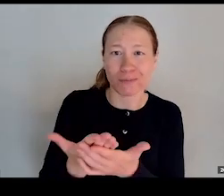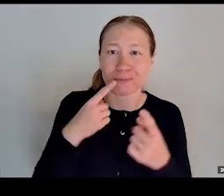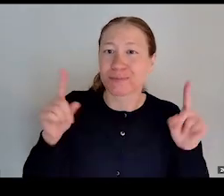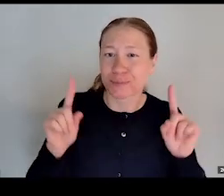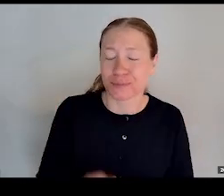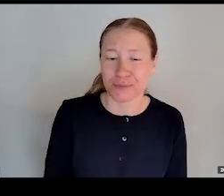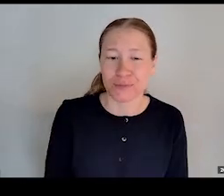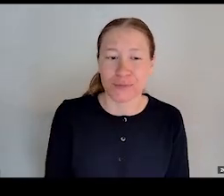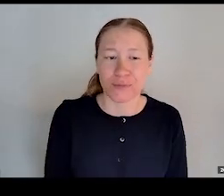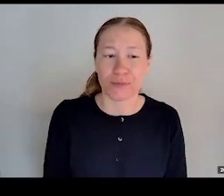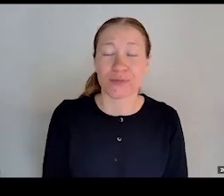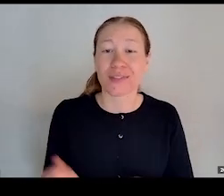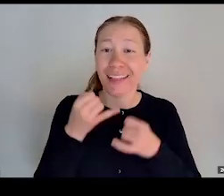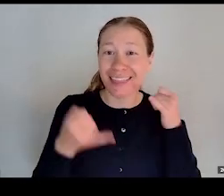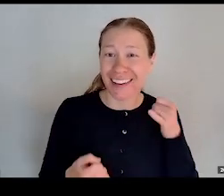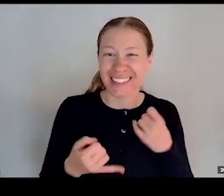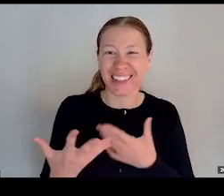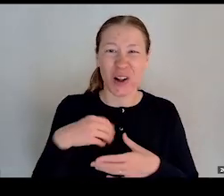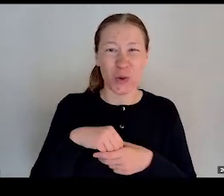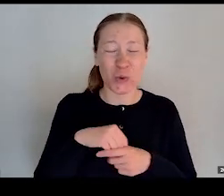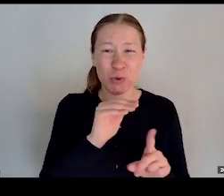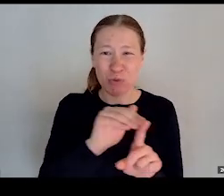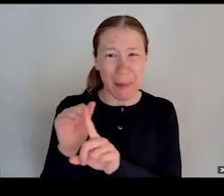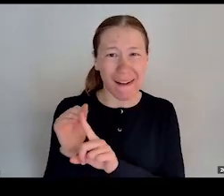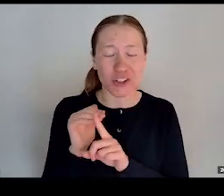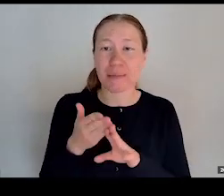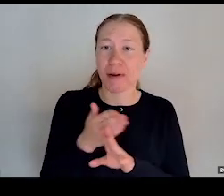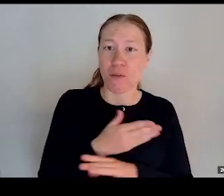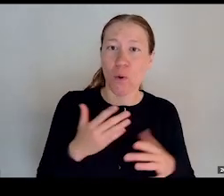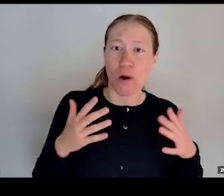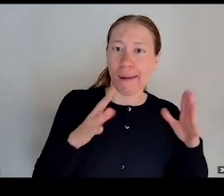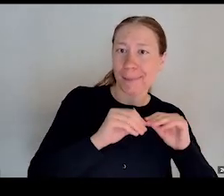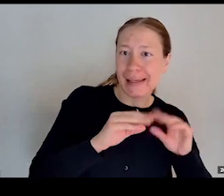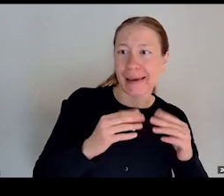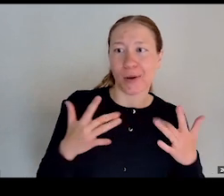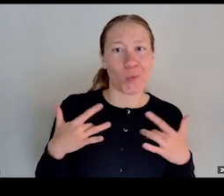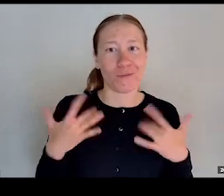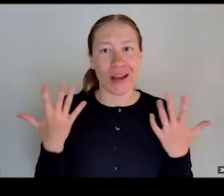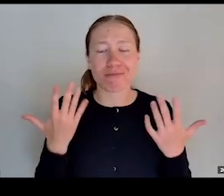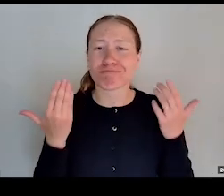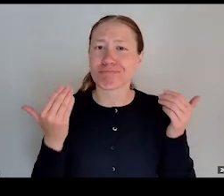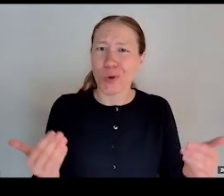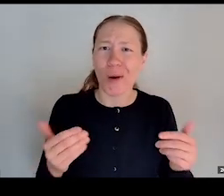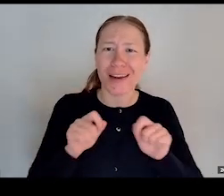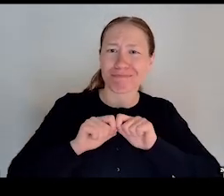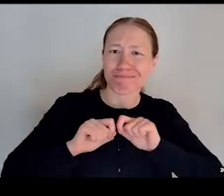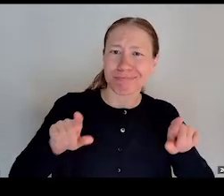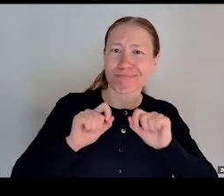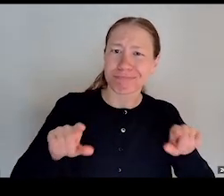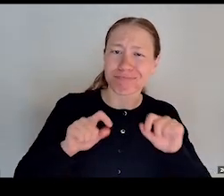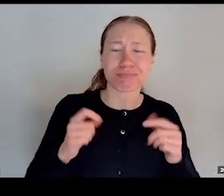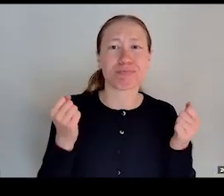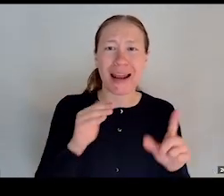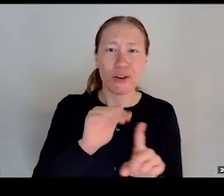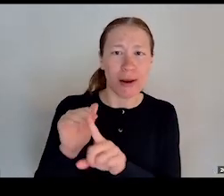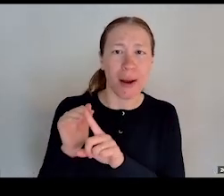And then lastly, including some reminders. So before a meeting, if you're hosting one or an event, send multiple reminders that include